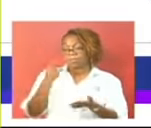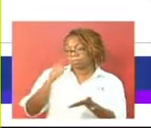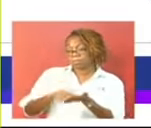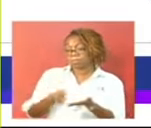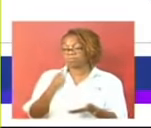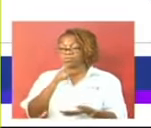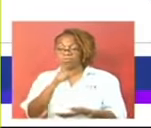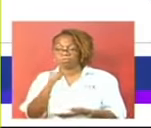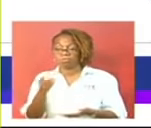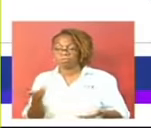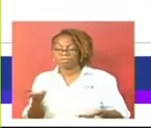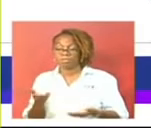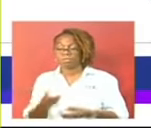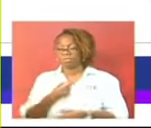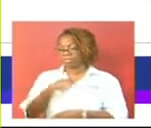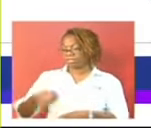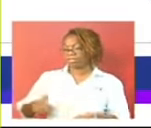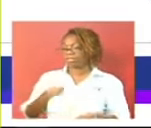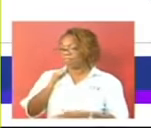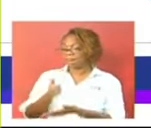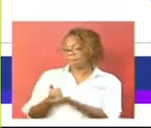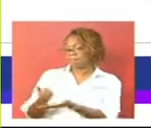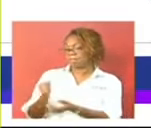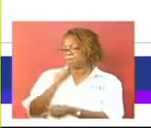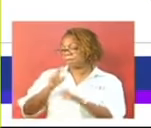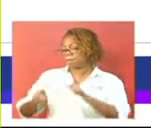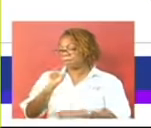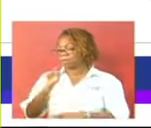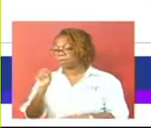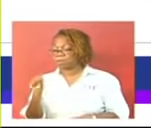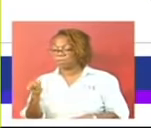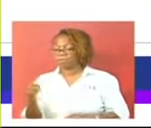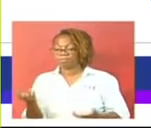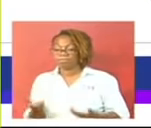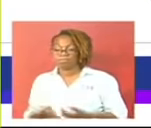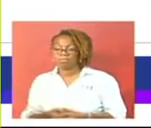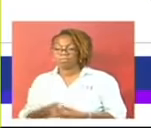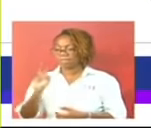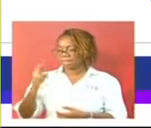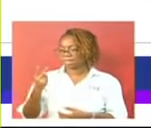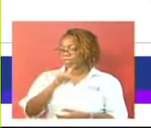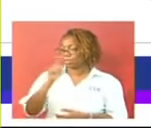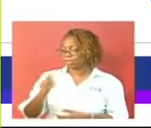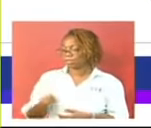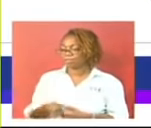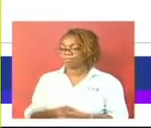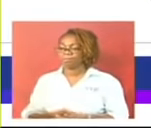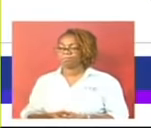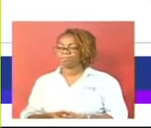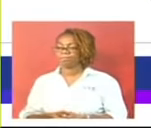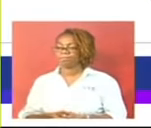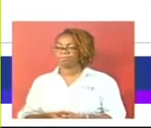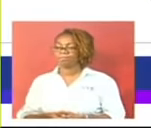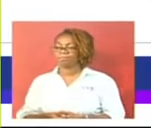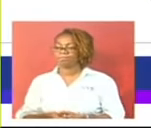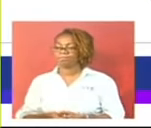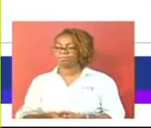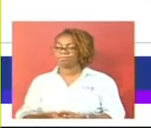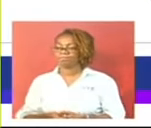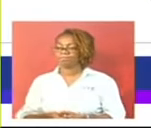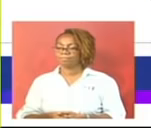research thus far? So that's my first question. And my second question, now it's been said countless